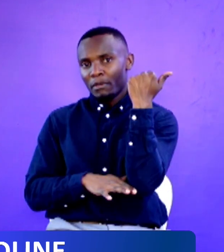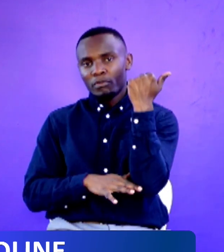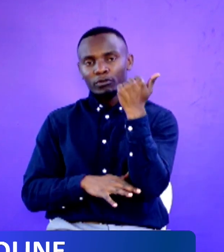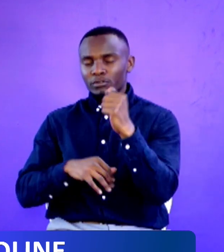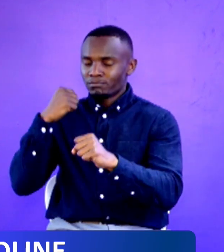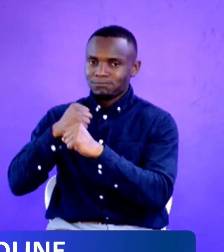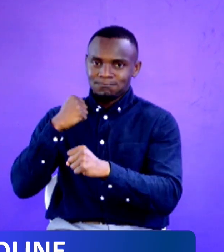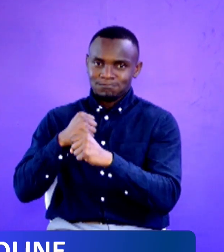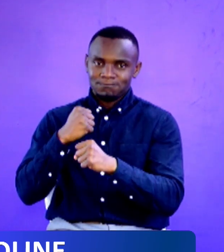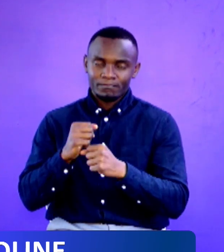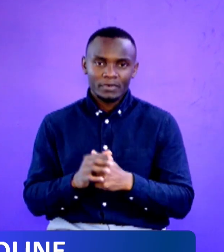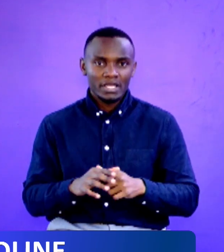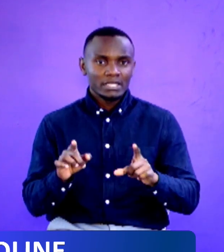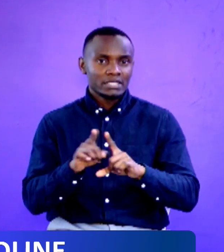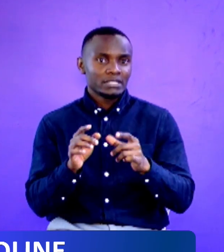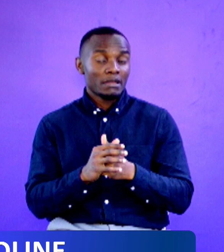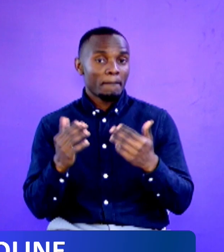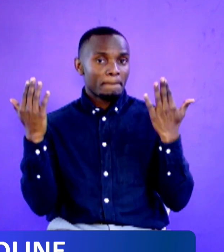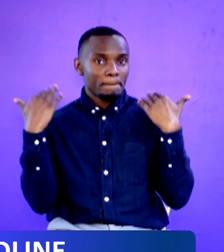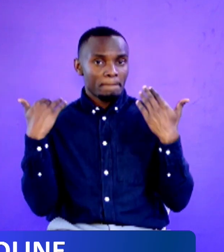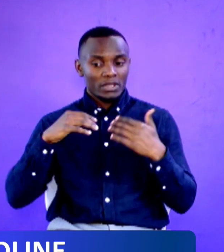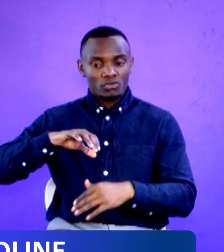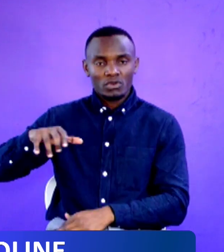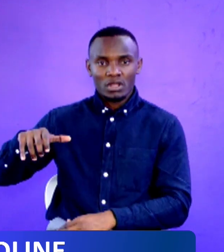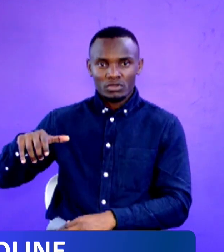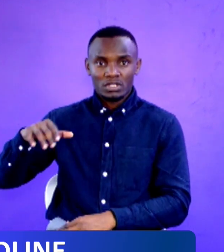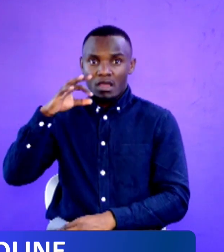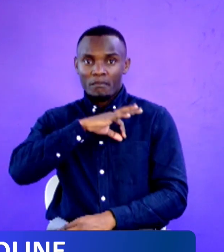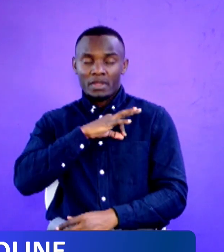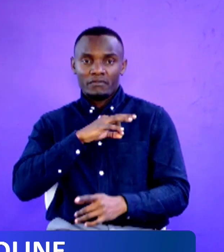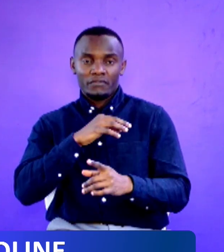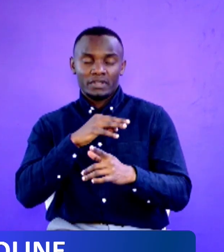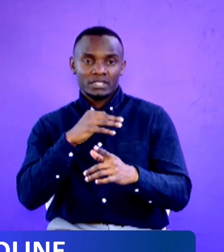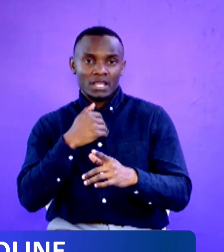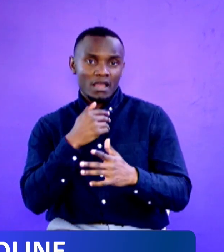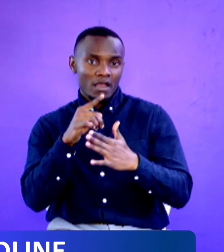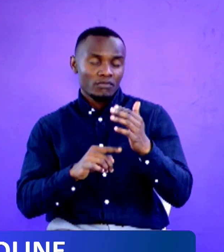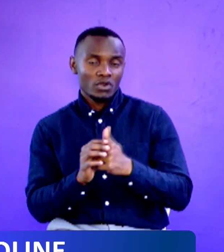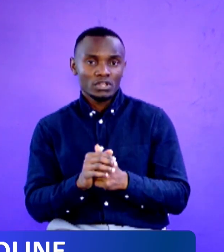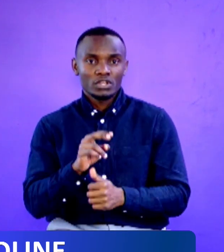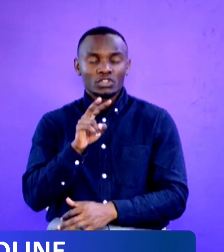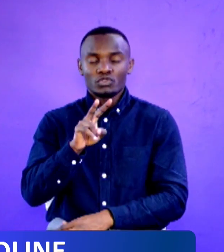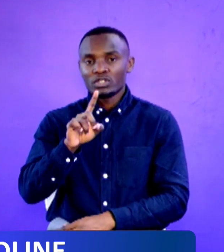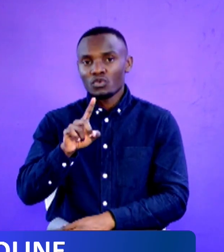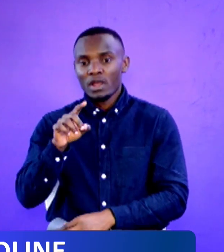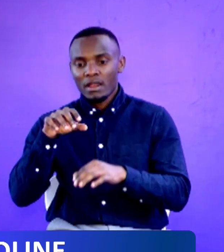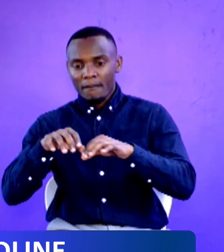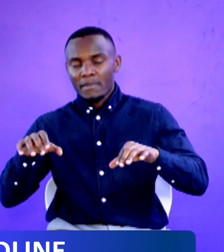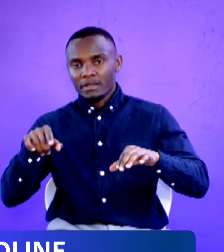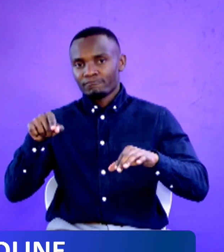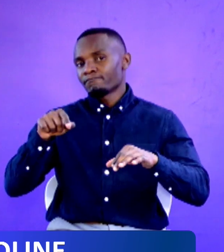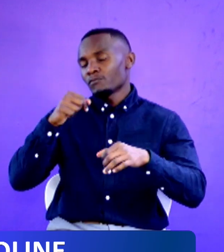And Meru County is a beneficiary of 21 markets meant to dignify the working places of millions